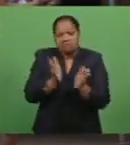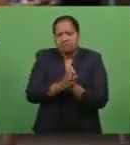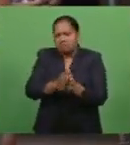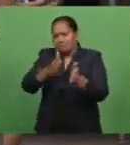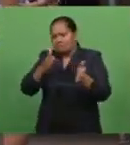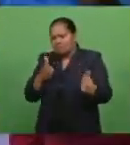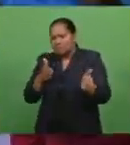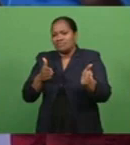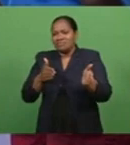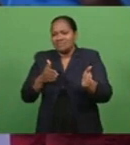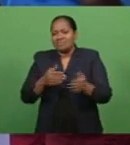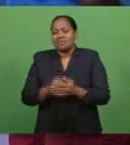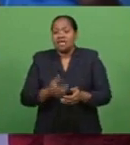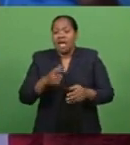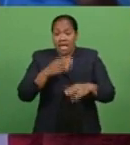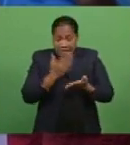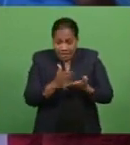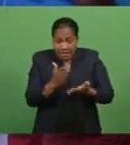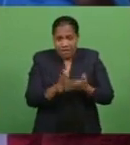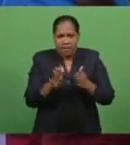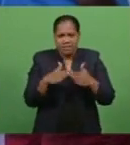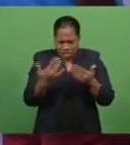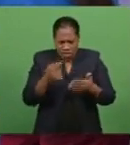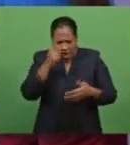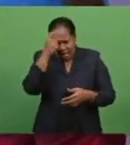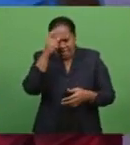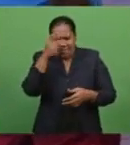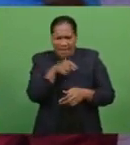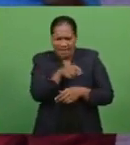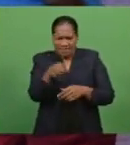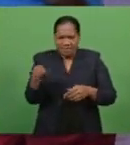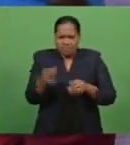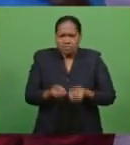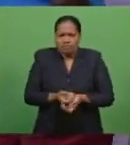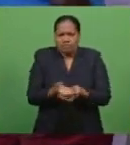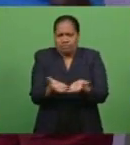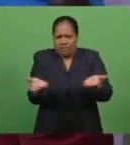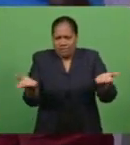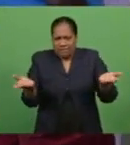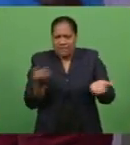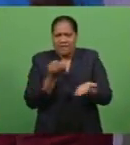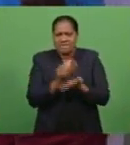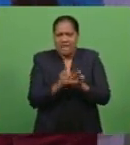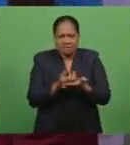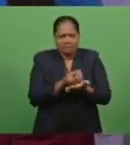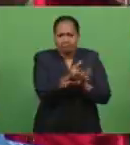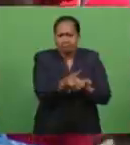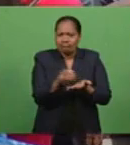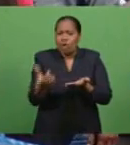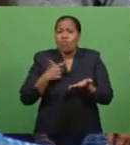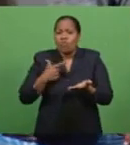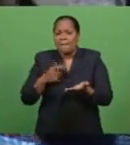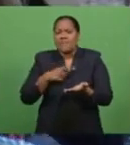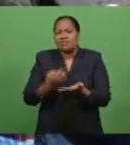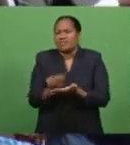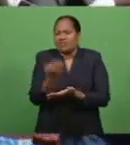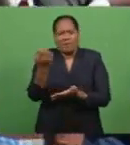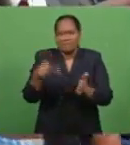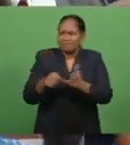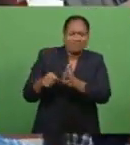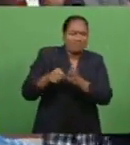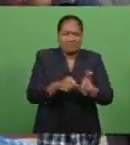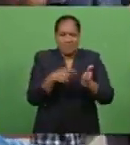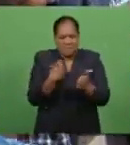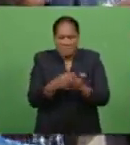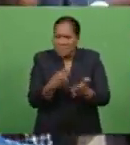Koroi adds the FNPF understands the urgency of dispersing members' funds due to the economic hardships. However, applications will